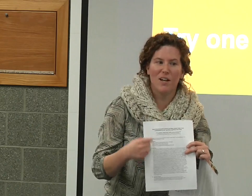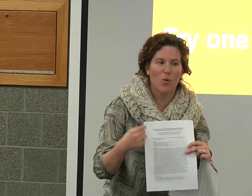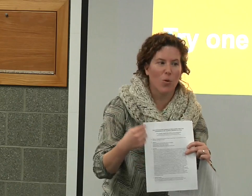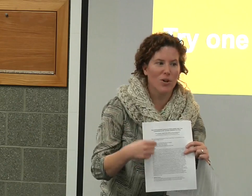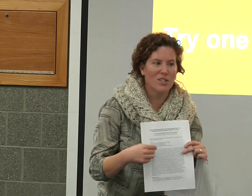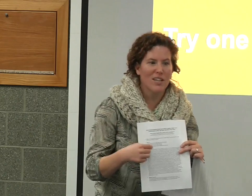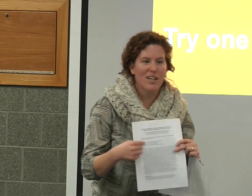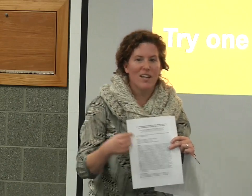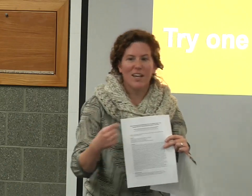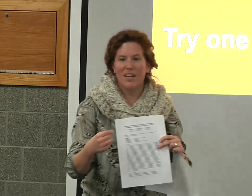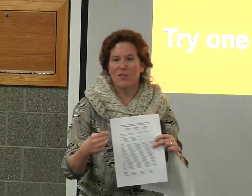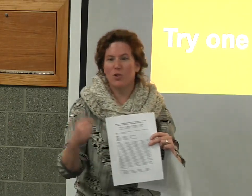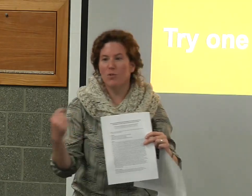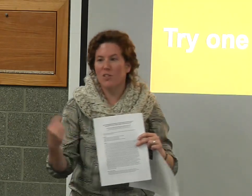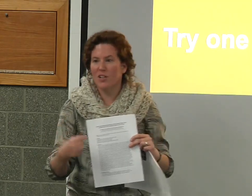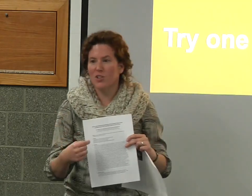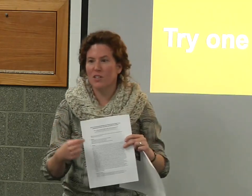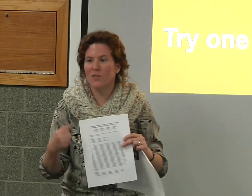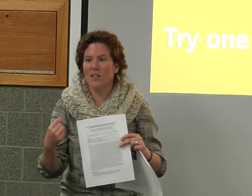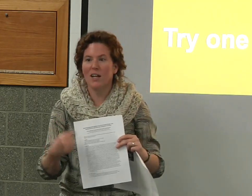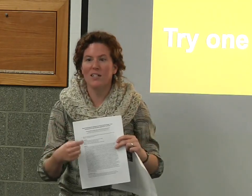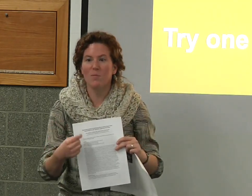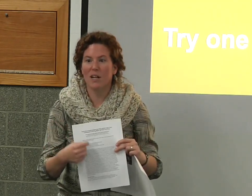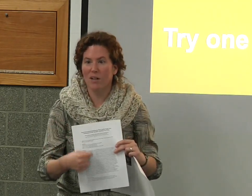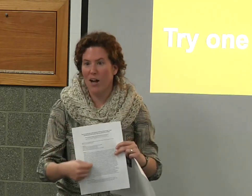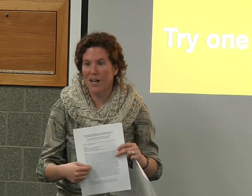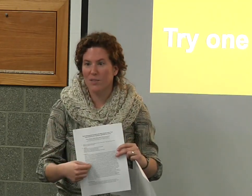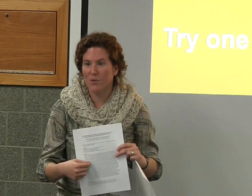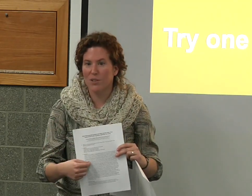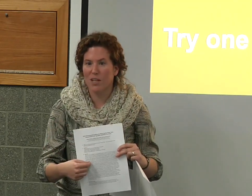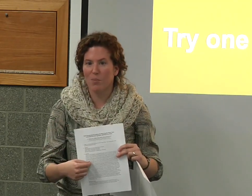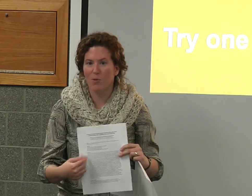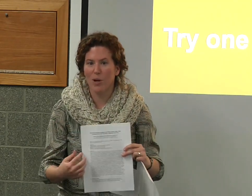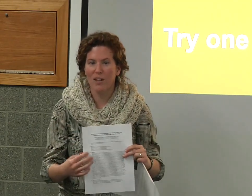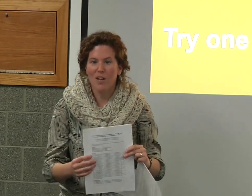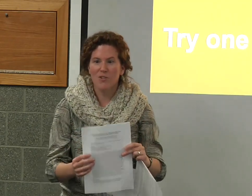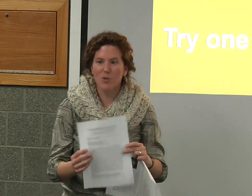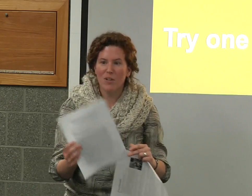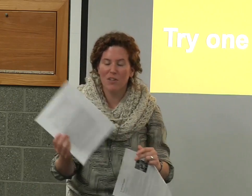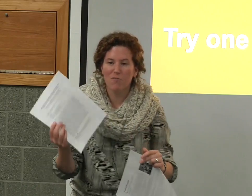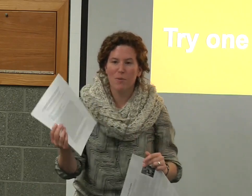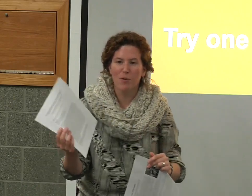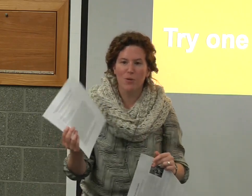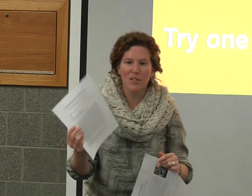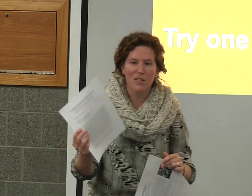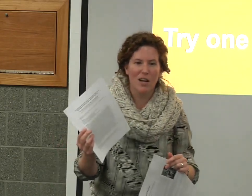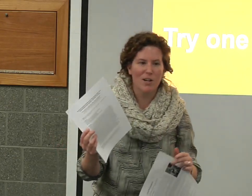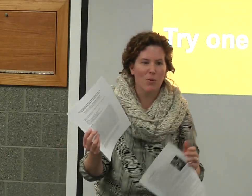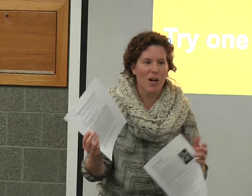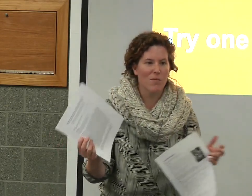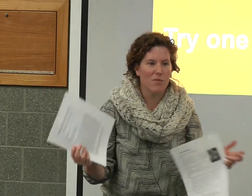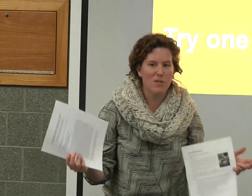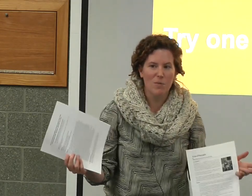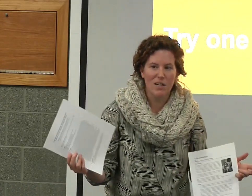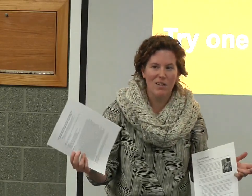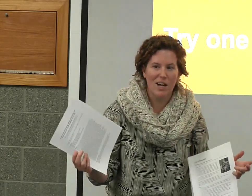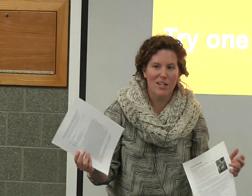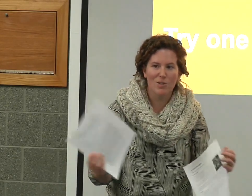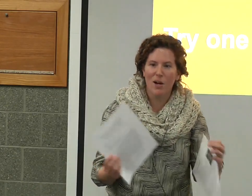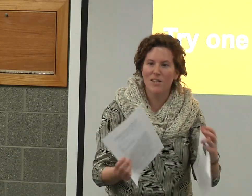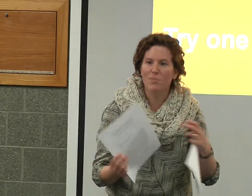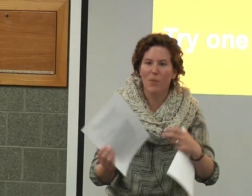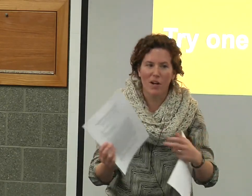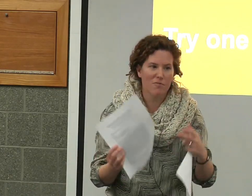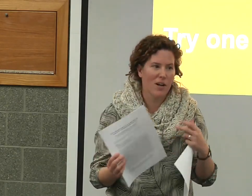classroom tested and it worked in 2 sessions of a 90-minute class, for example, right? So you might then flip through and decide, well, I have a